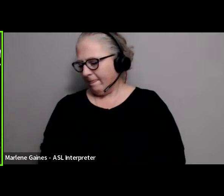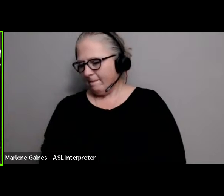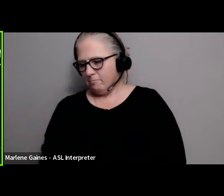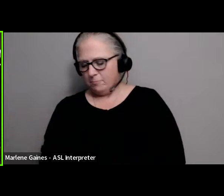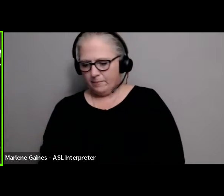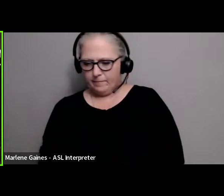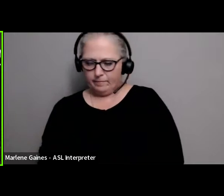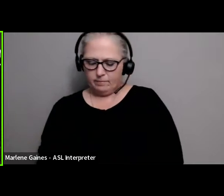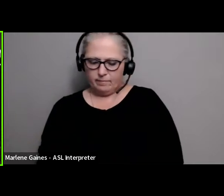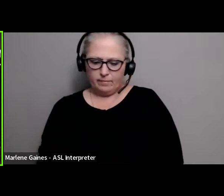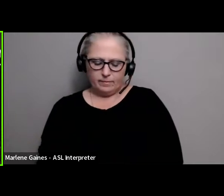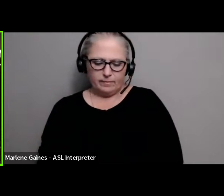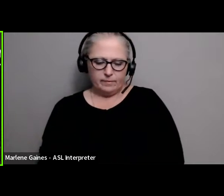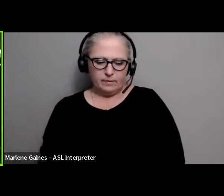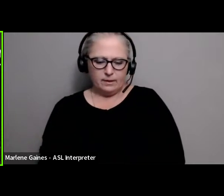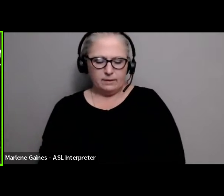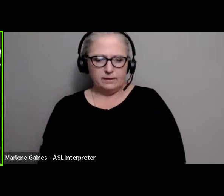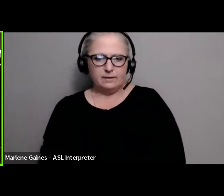Okay.